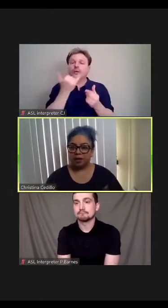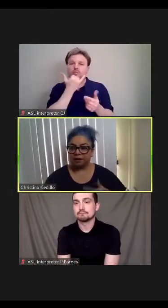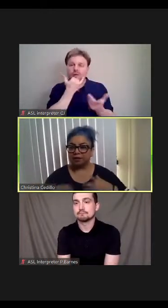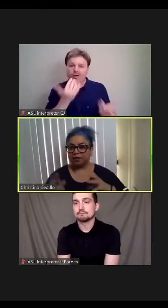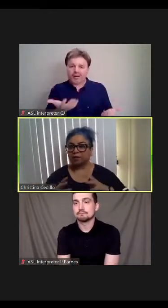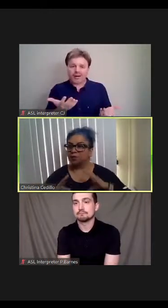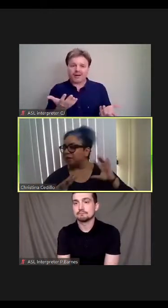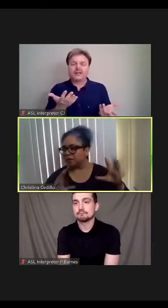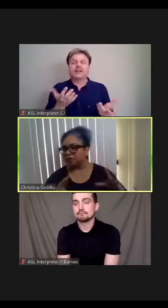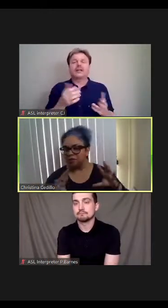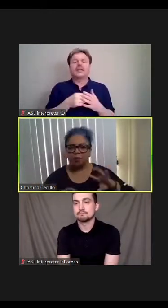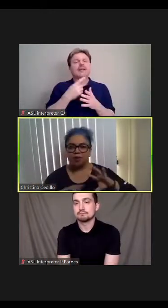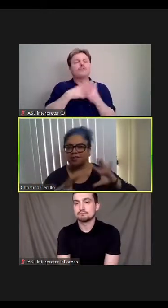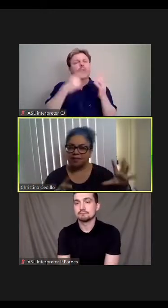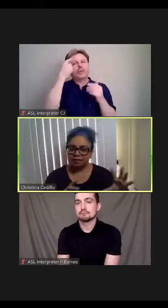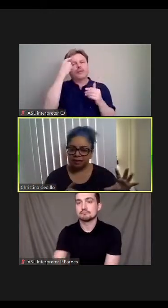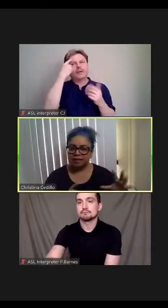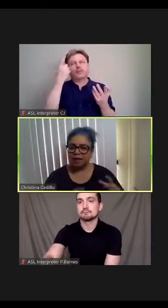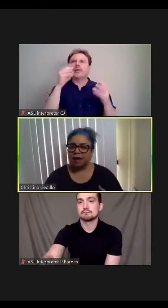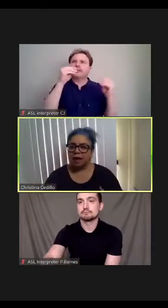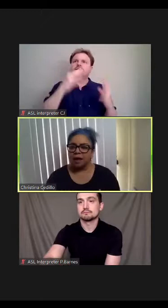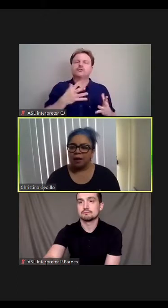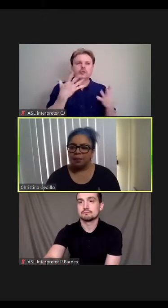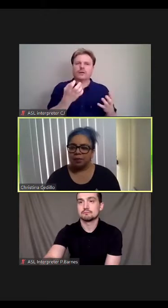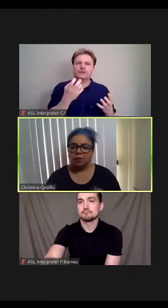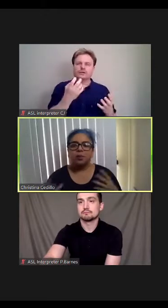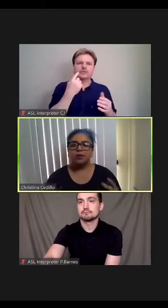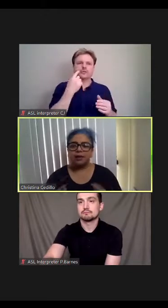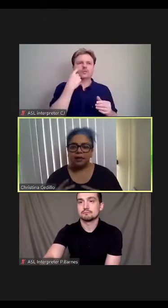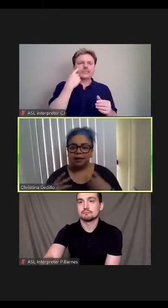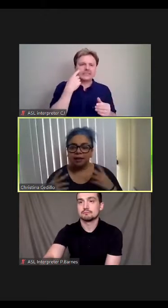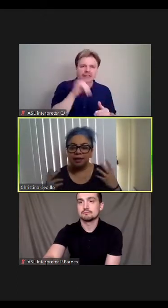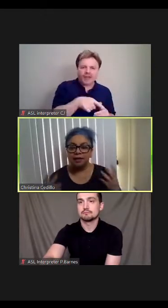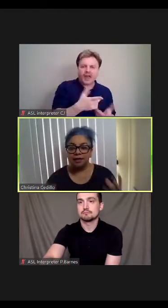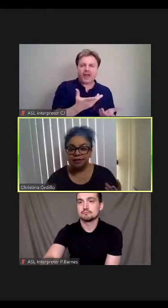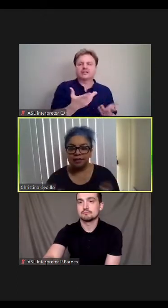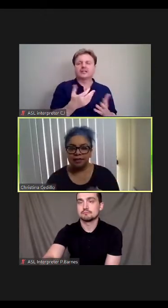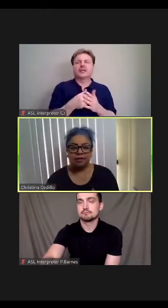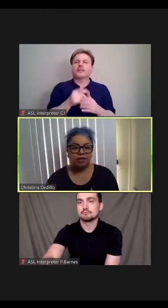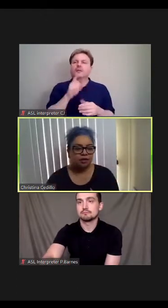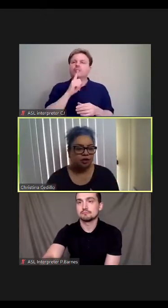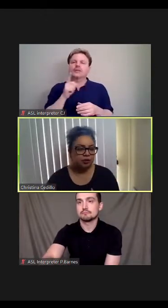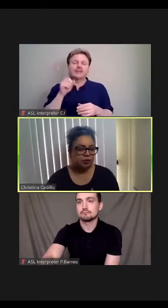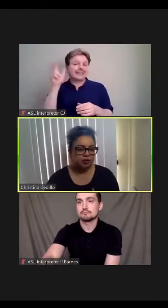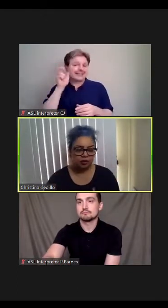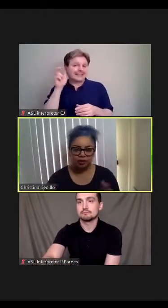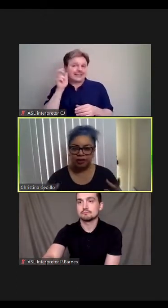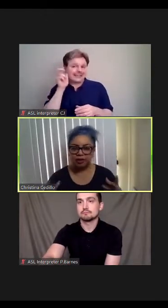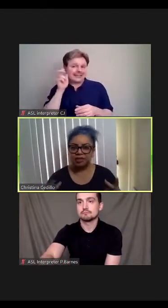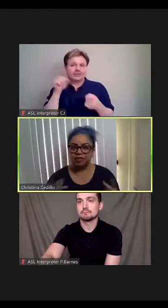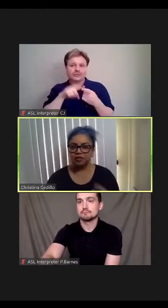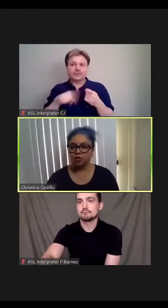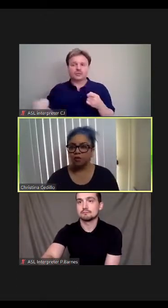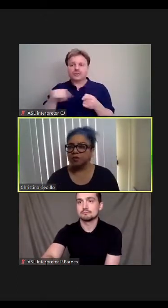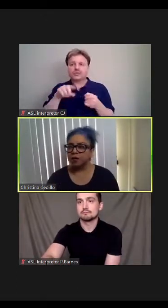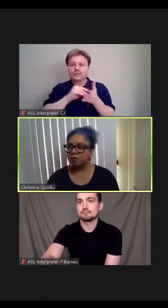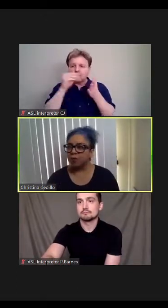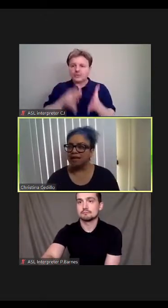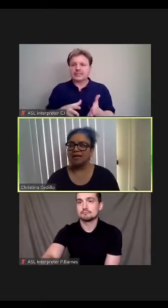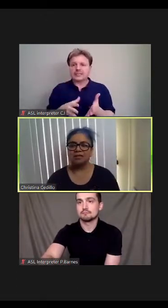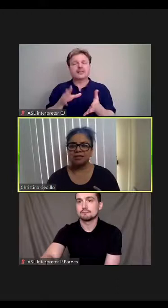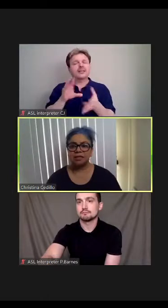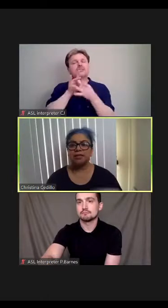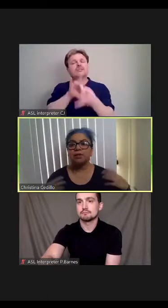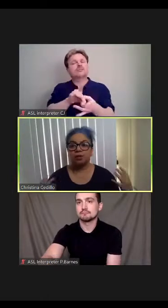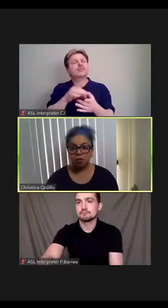think, well, you know, the teacher's going to want to see this. But really listening to students in terms of